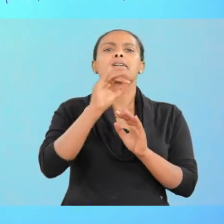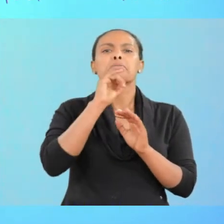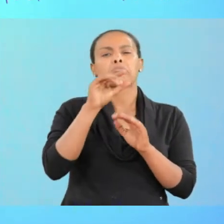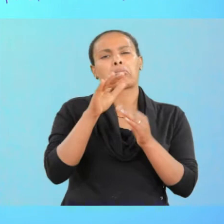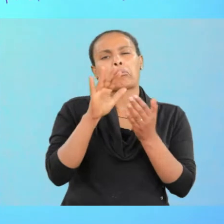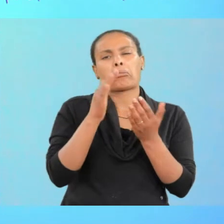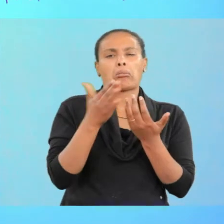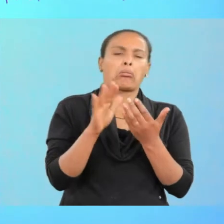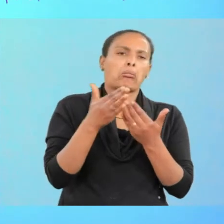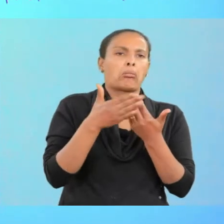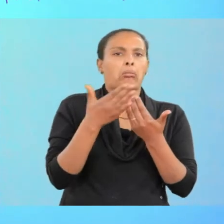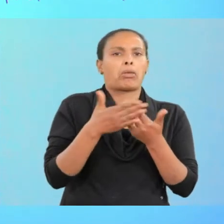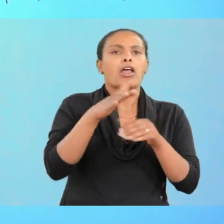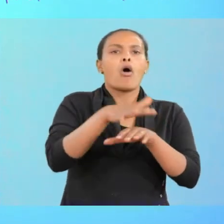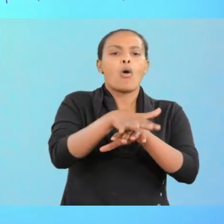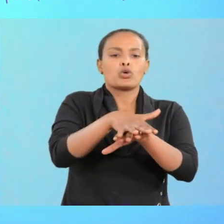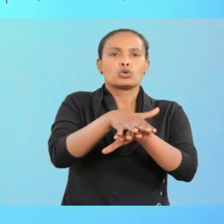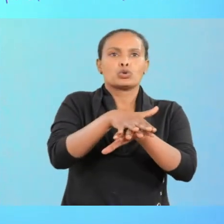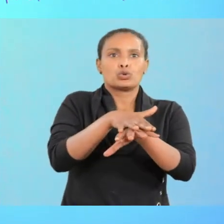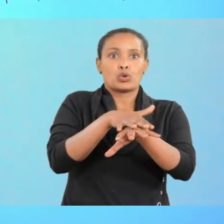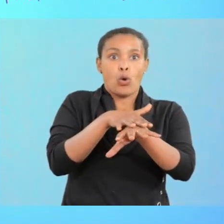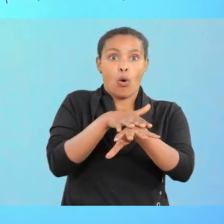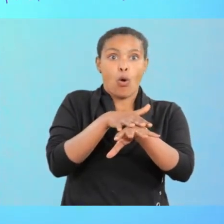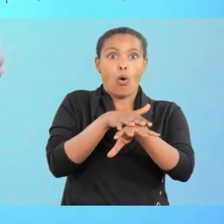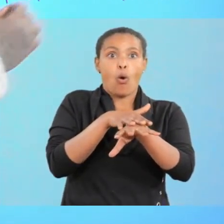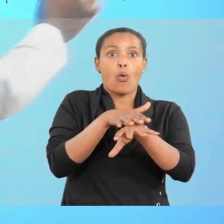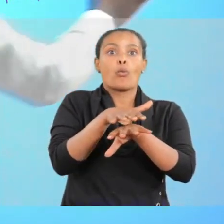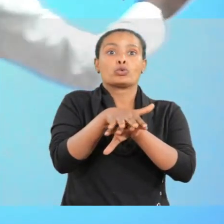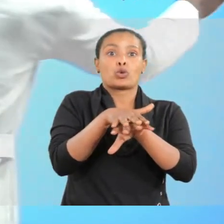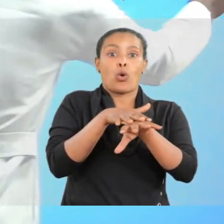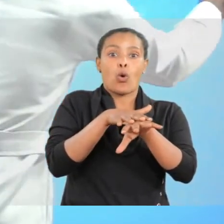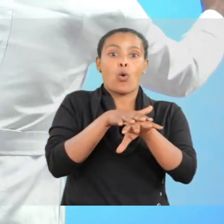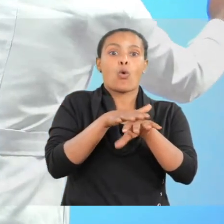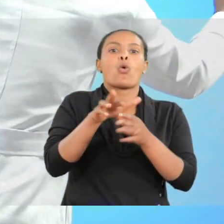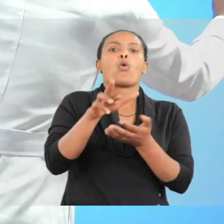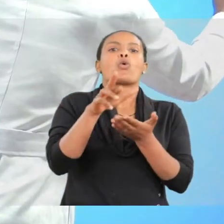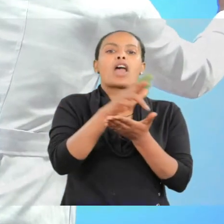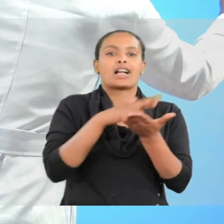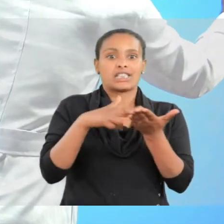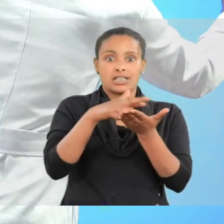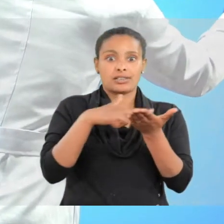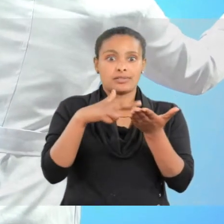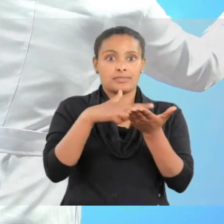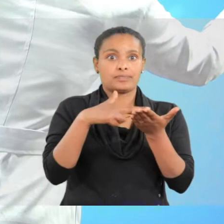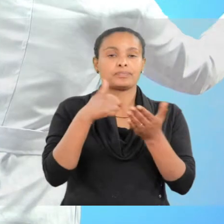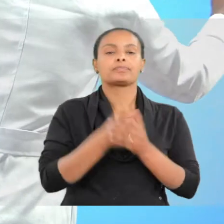less reactive than magnesium. Now this reaction is slow.